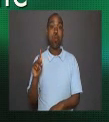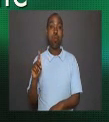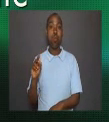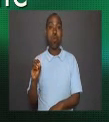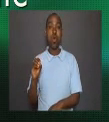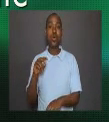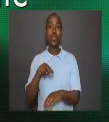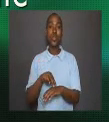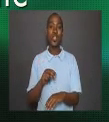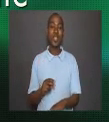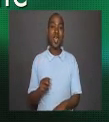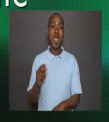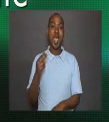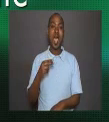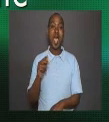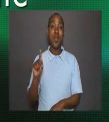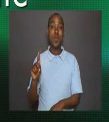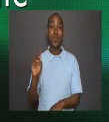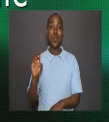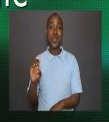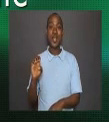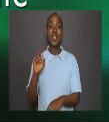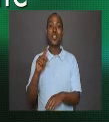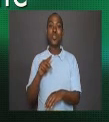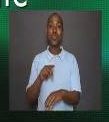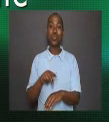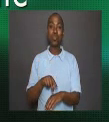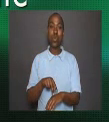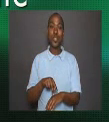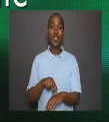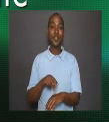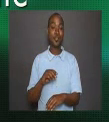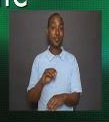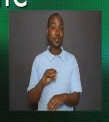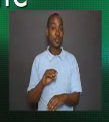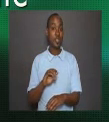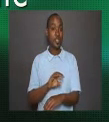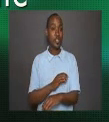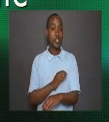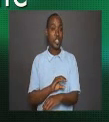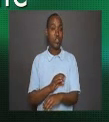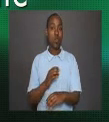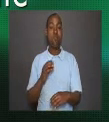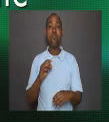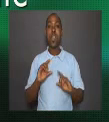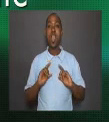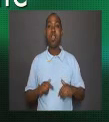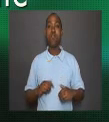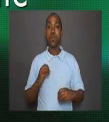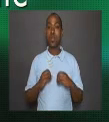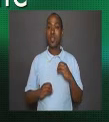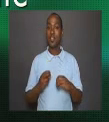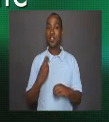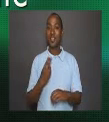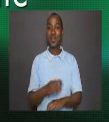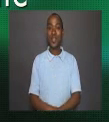hypertonic are usually used when referring to cells of living organisms.